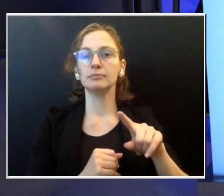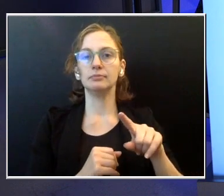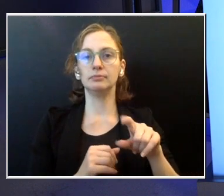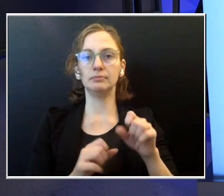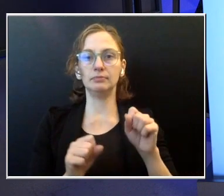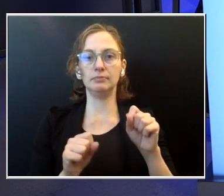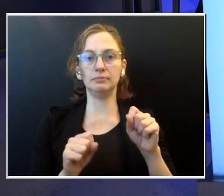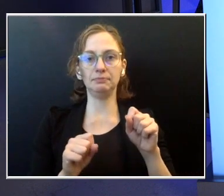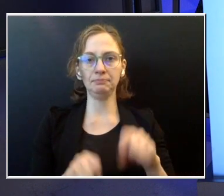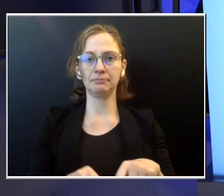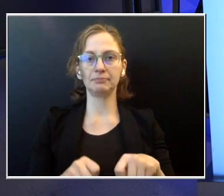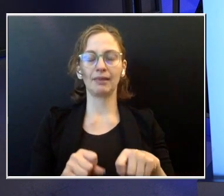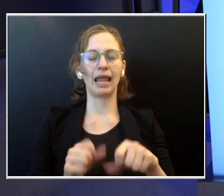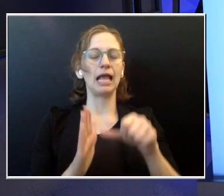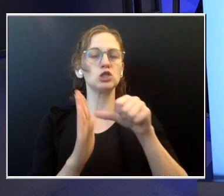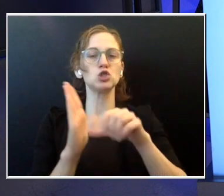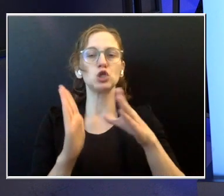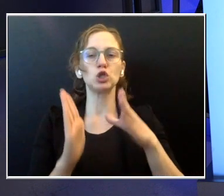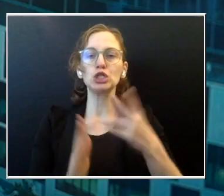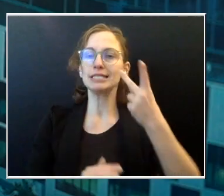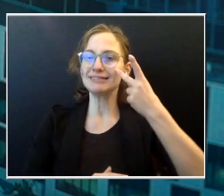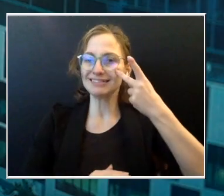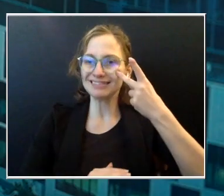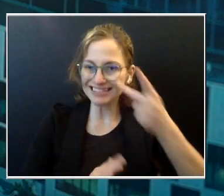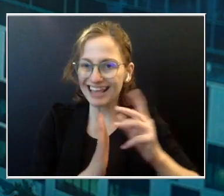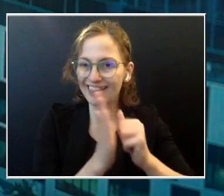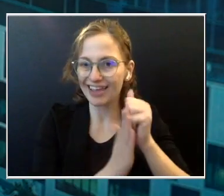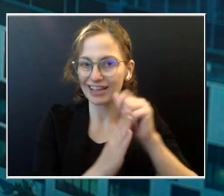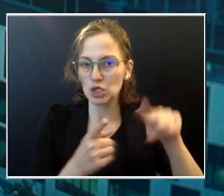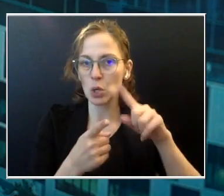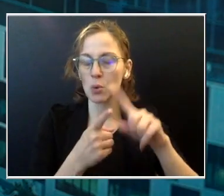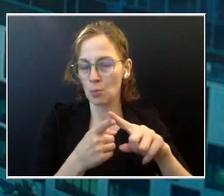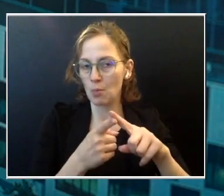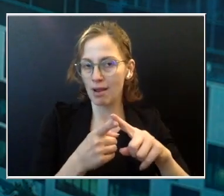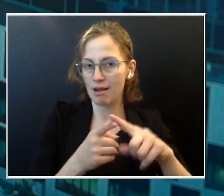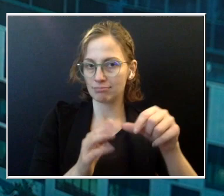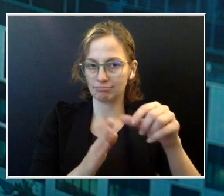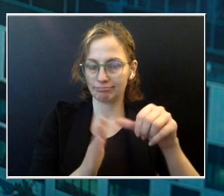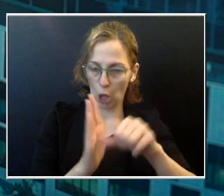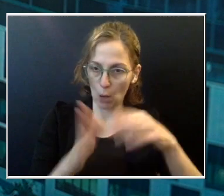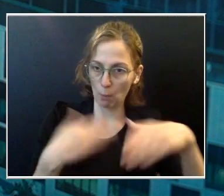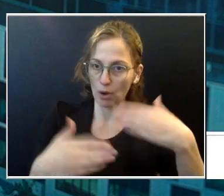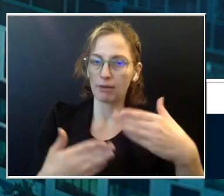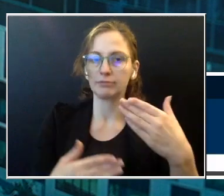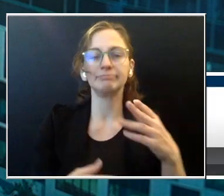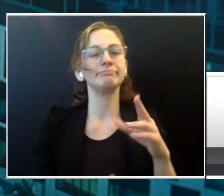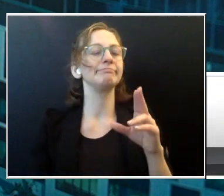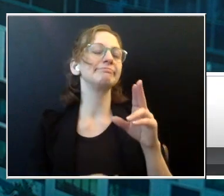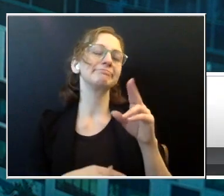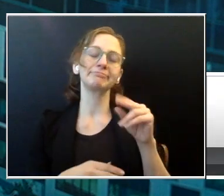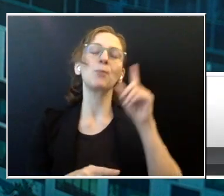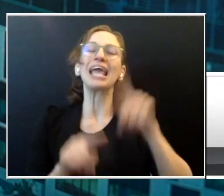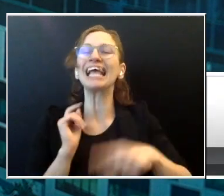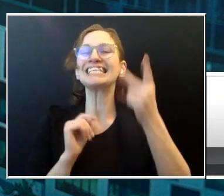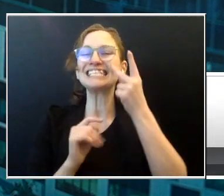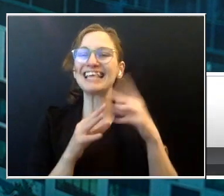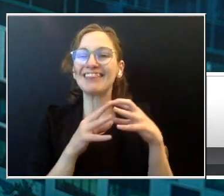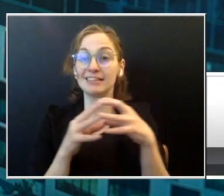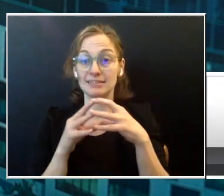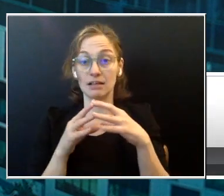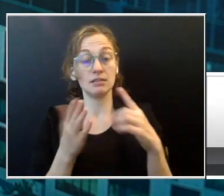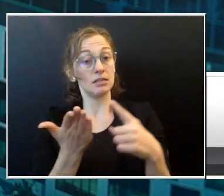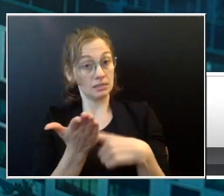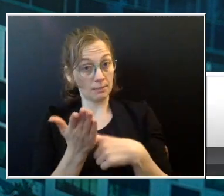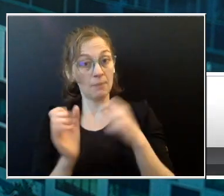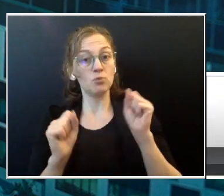operating? So we can't see individual cancer cells. Sometimes we can feel a mass or feel some change in the tissue, but we cannot